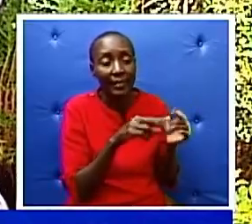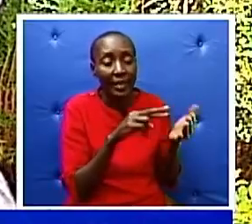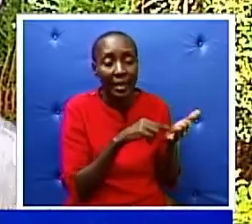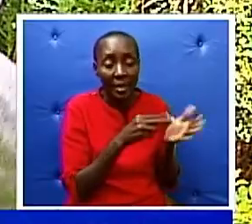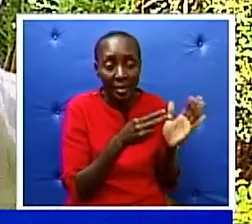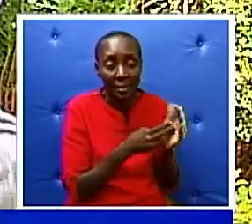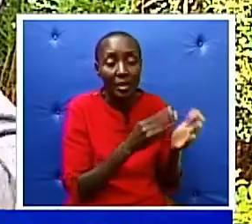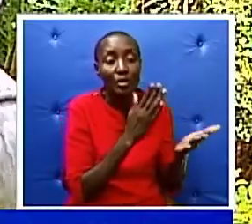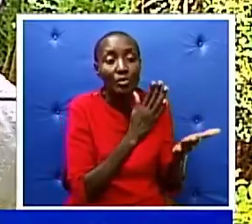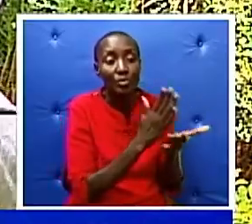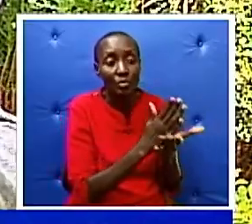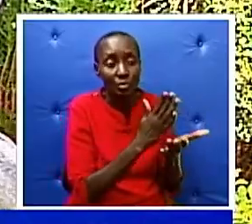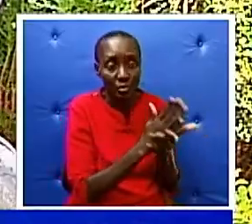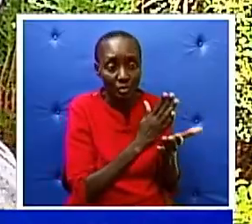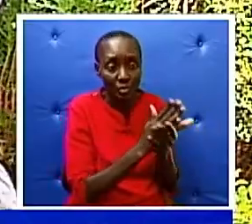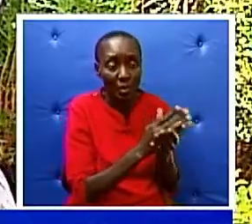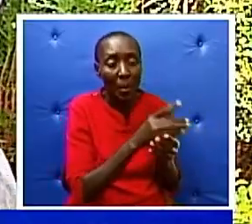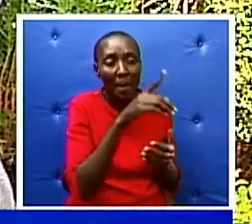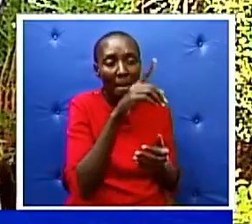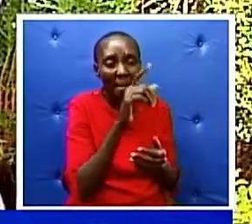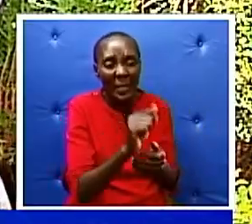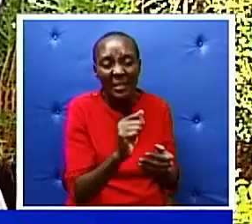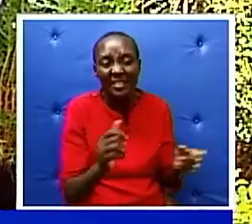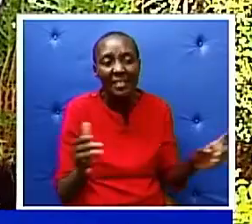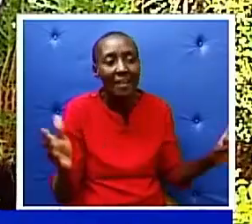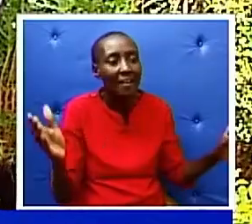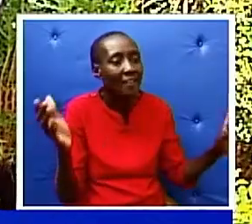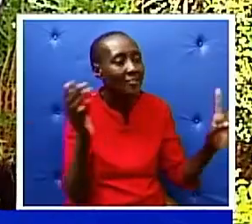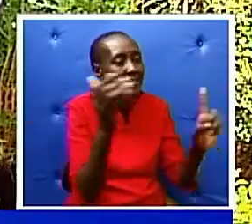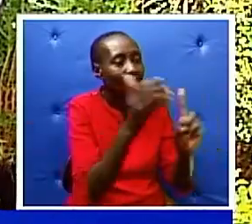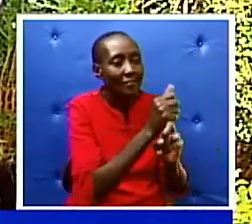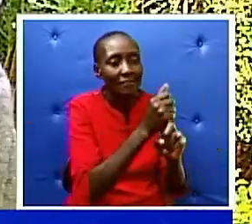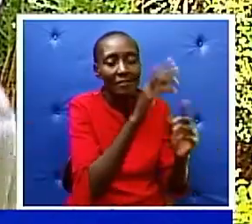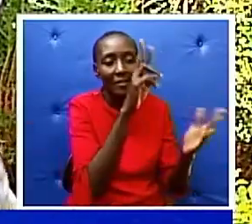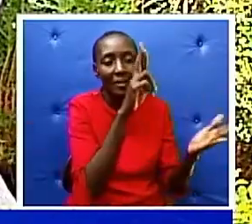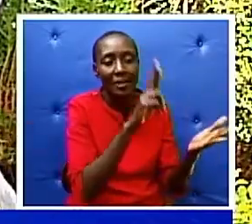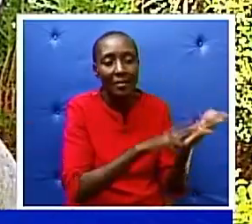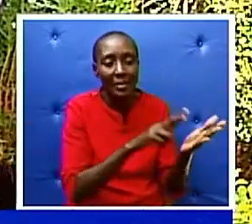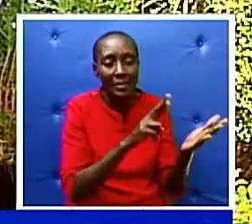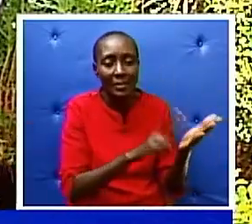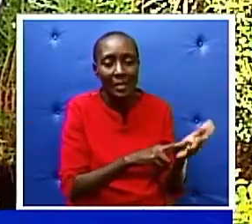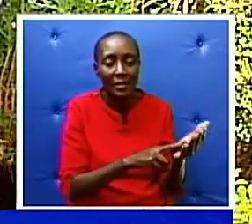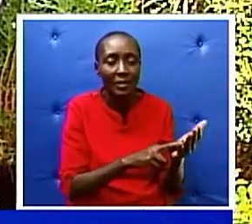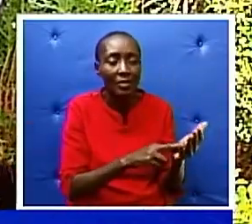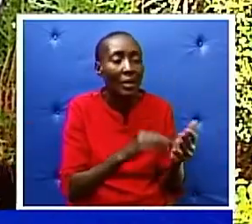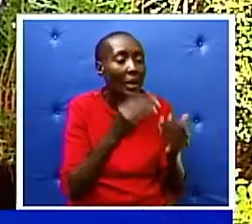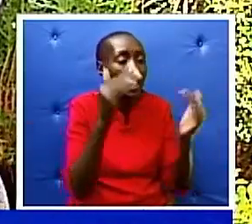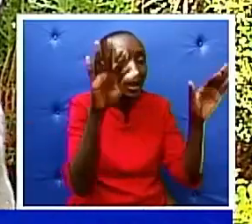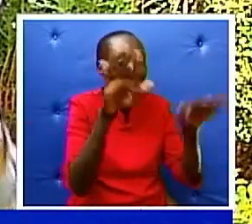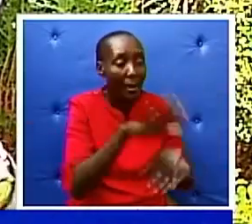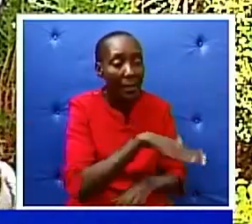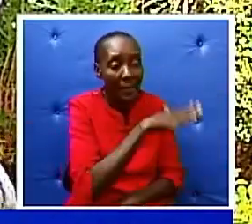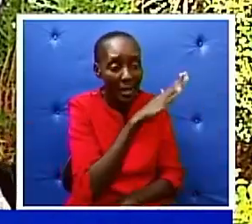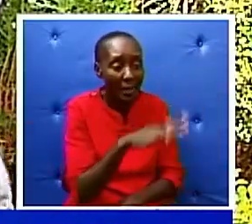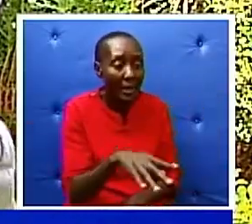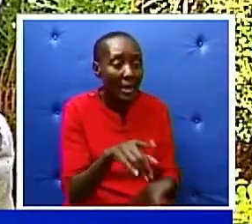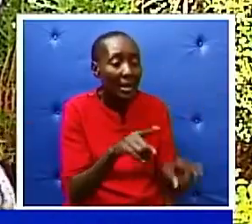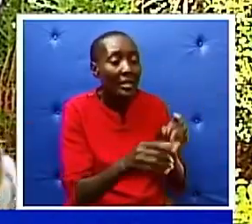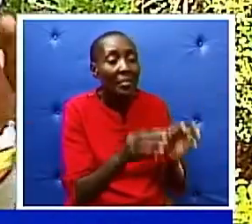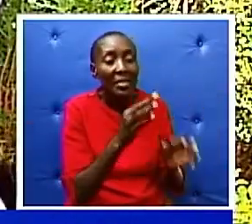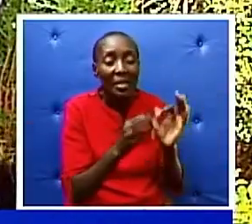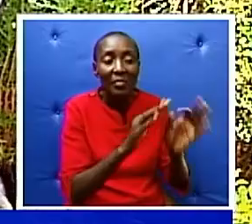inevitably we would have a more or less that representation in parliament. Even if we don't get